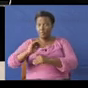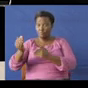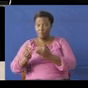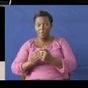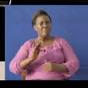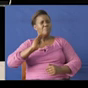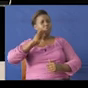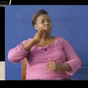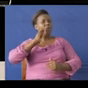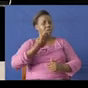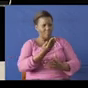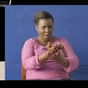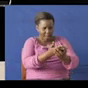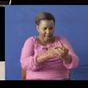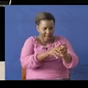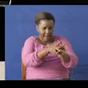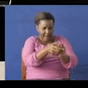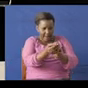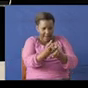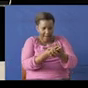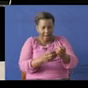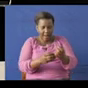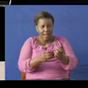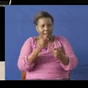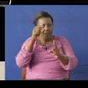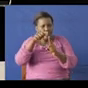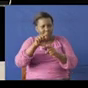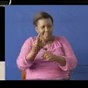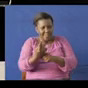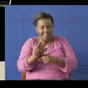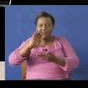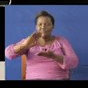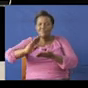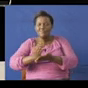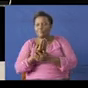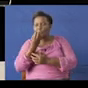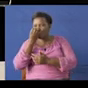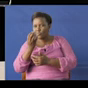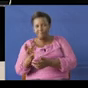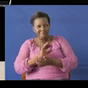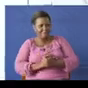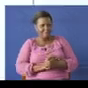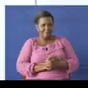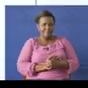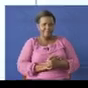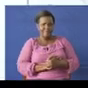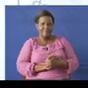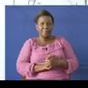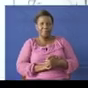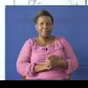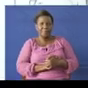repeat. Say it is imperative to wash our hands thoroughly to get rid